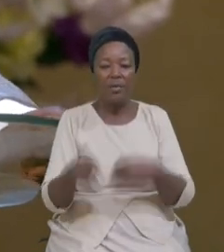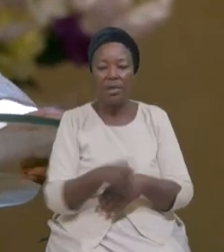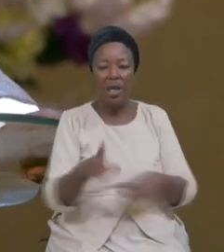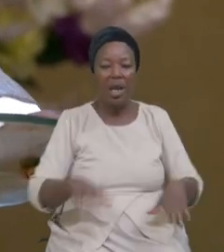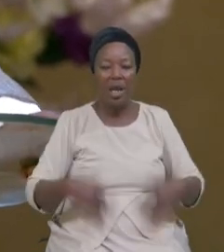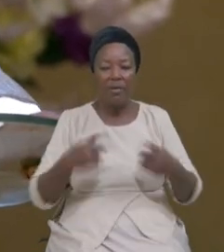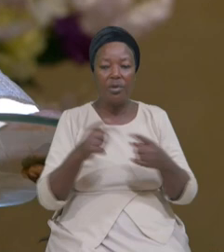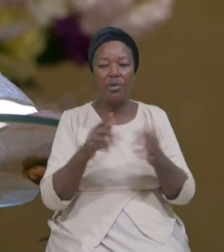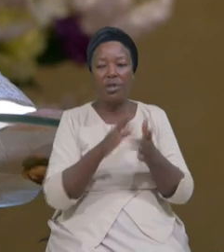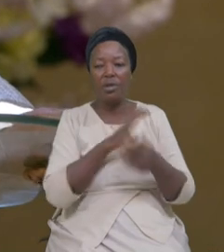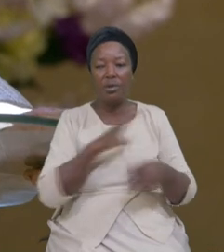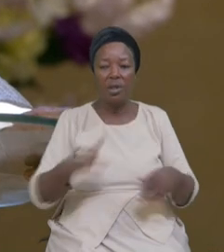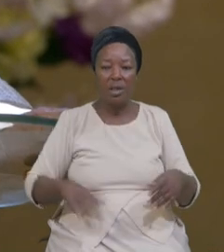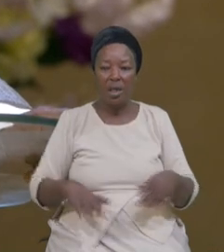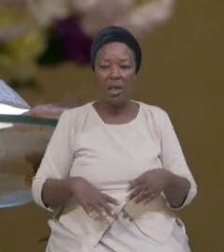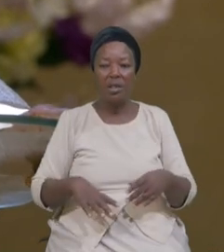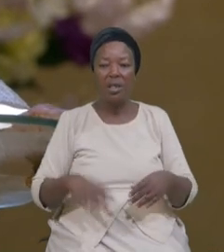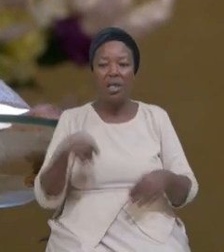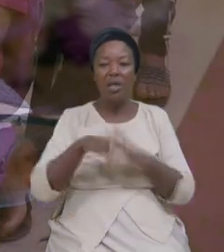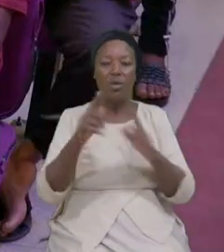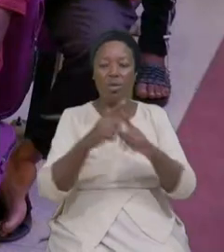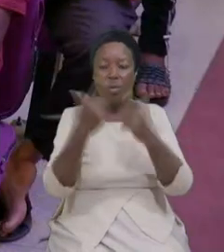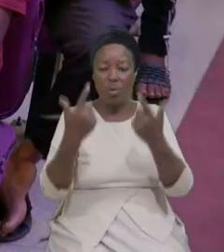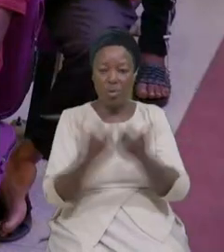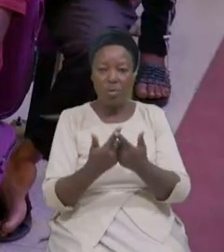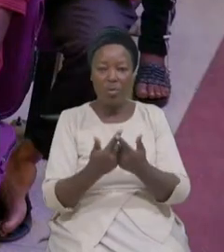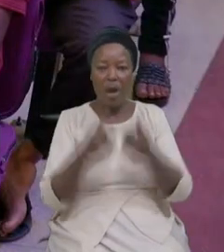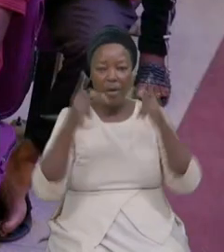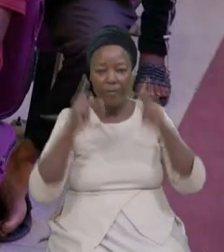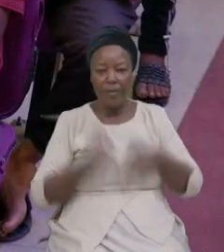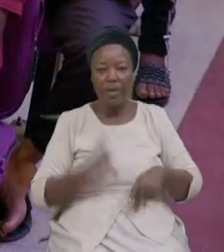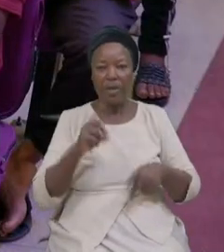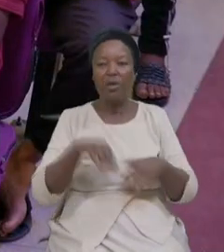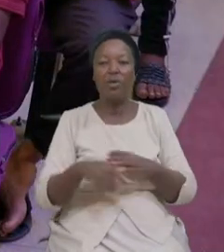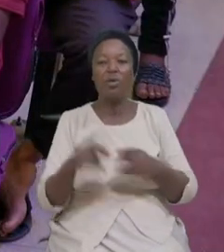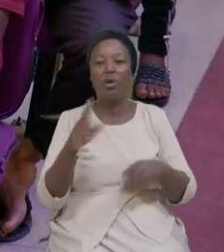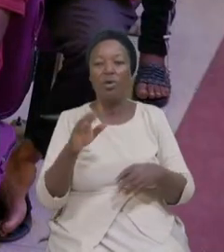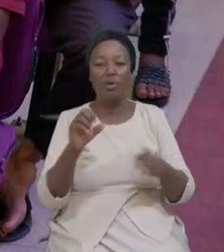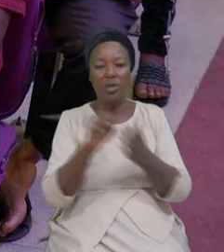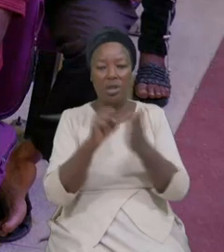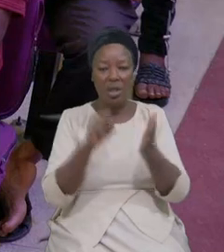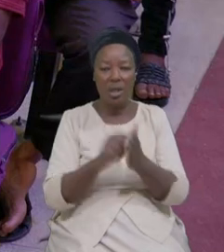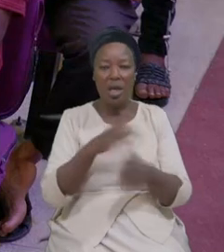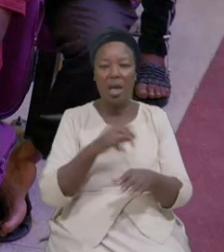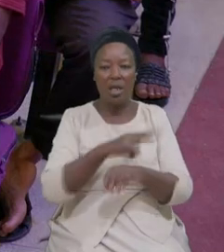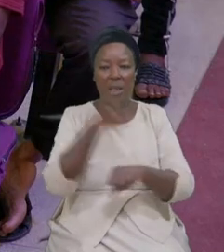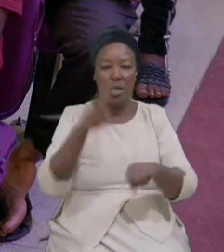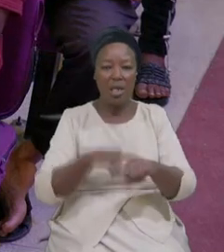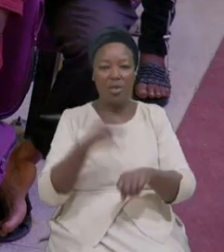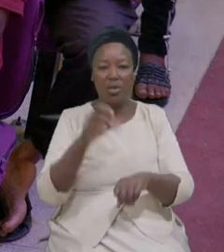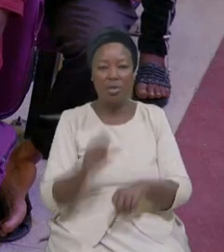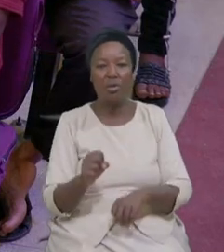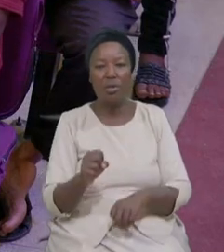locations in your group, your region, your state, and nations.